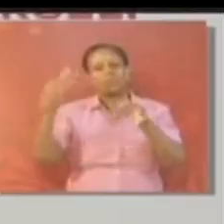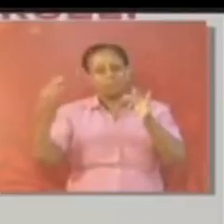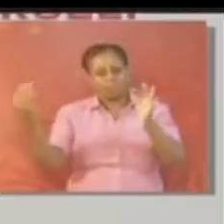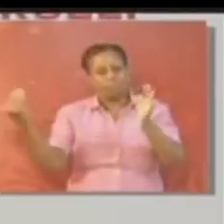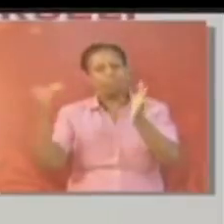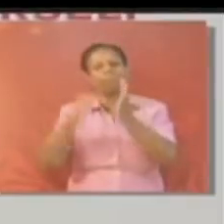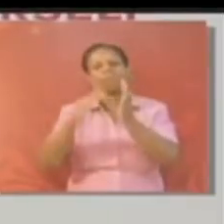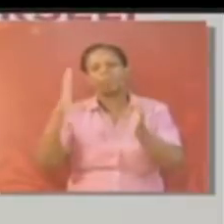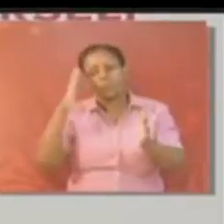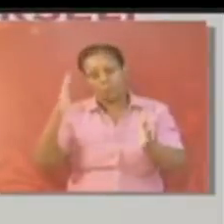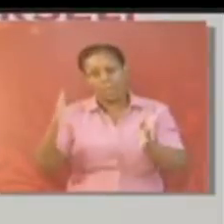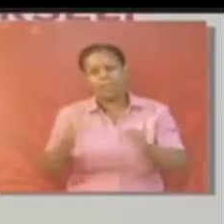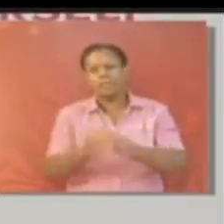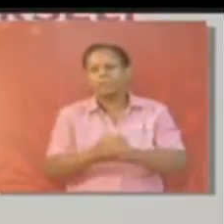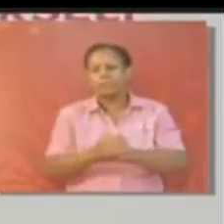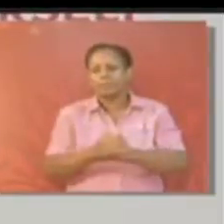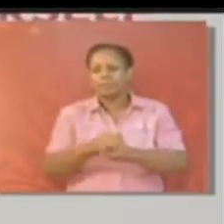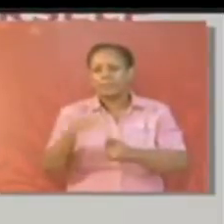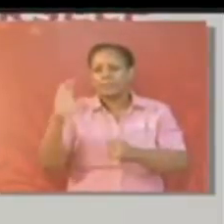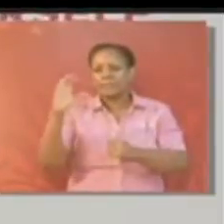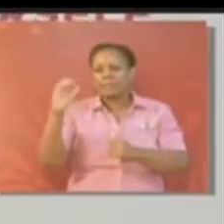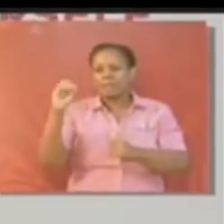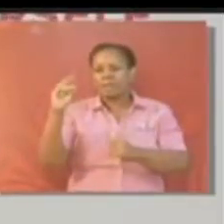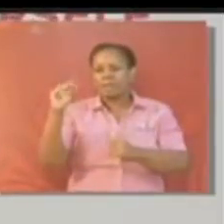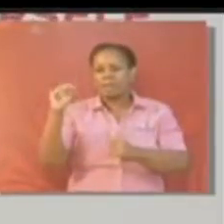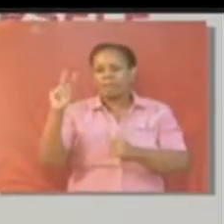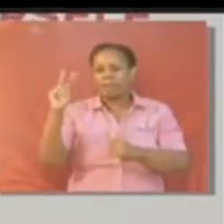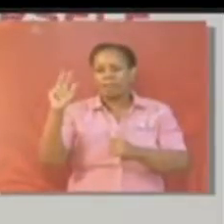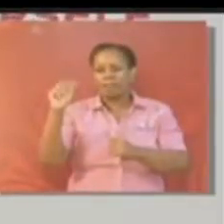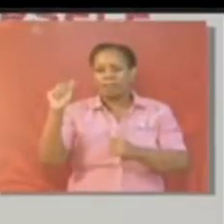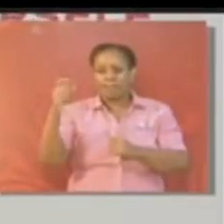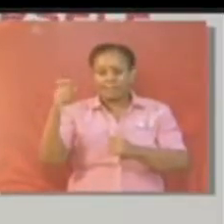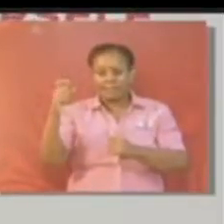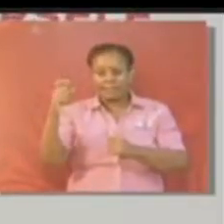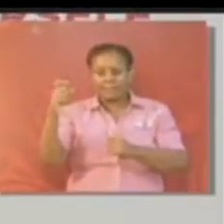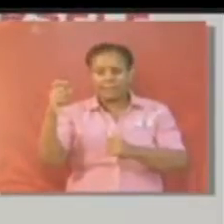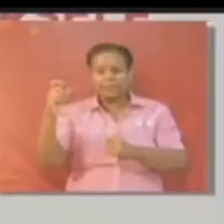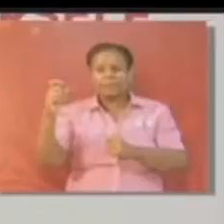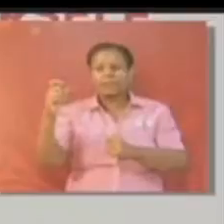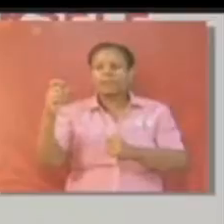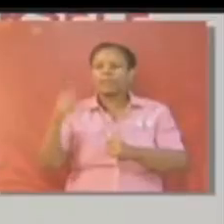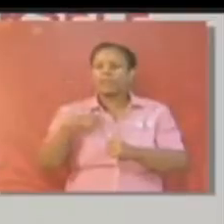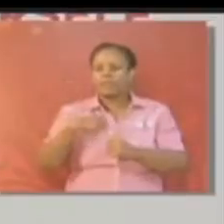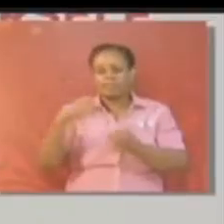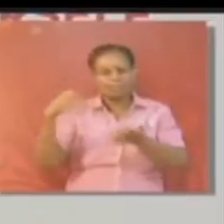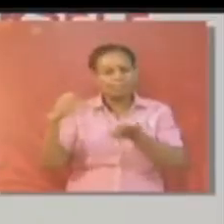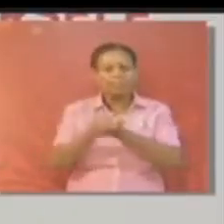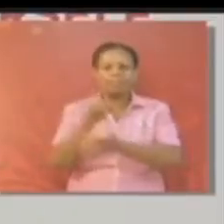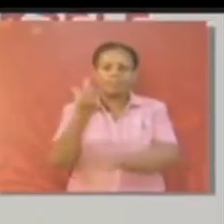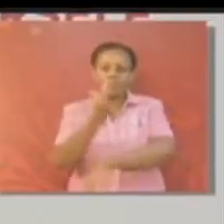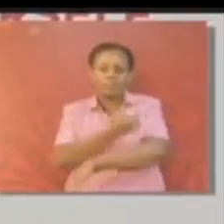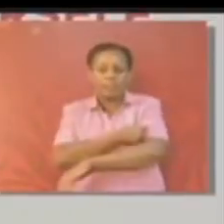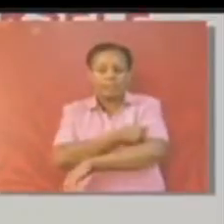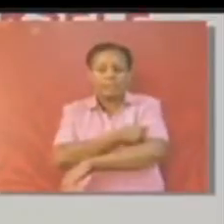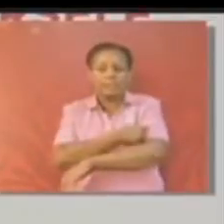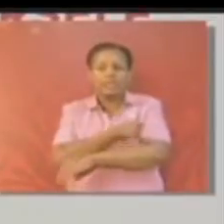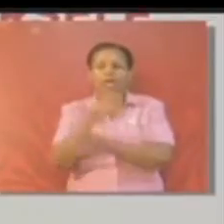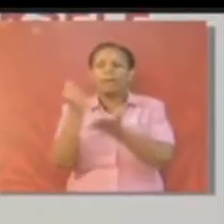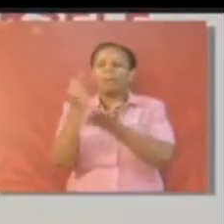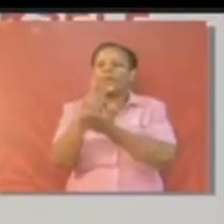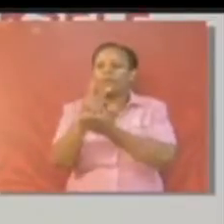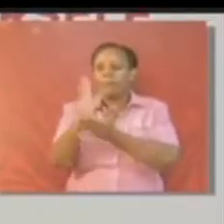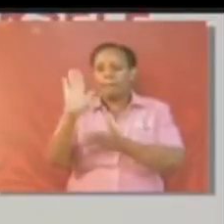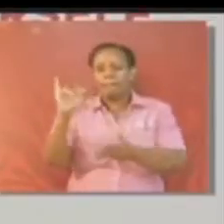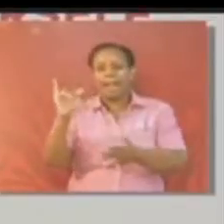Under the COVAX facility, we will be receiving vaccines approved by the World Health